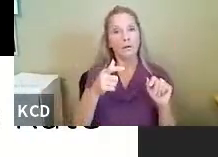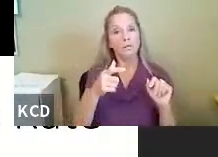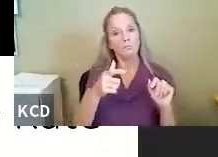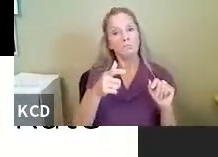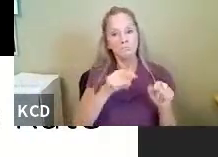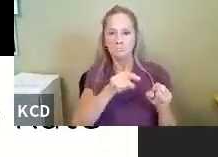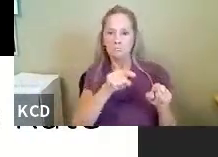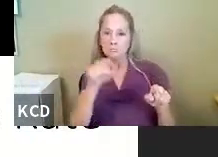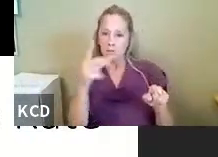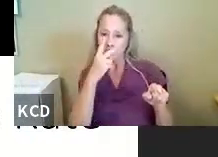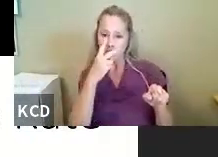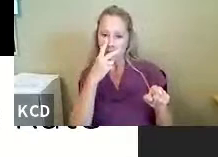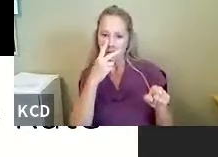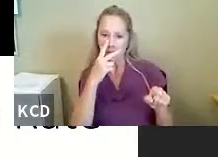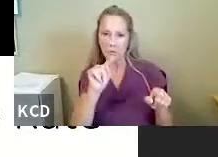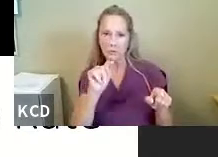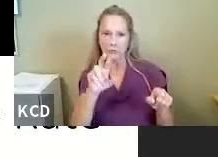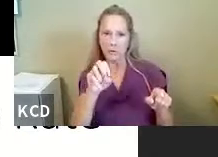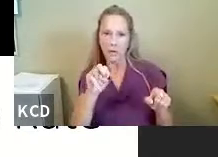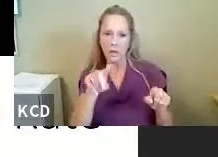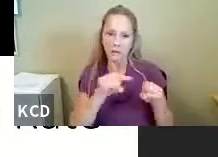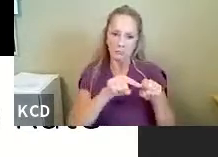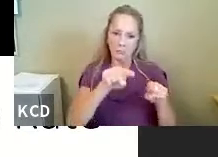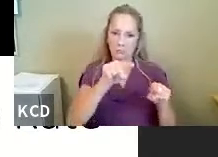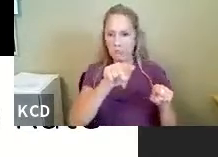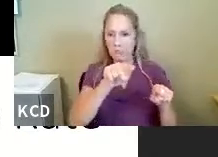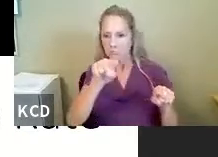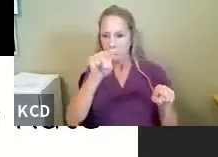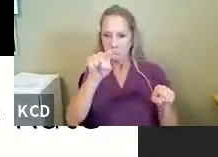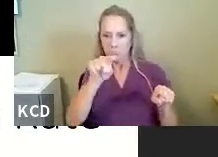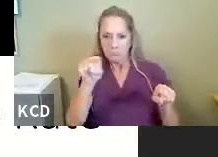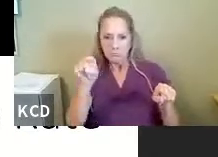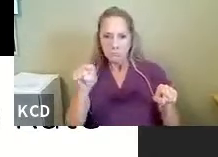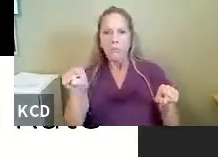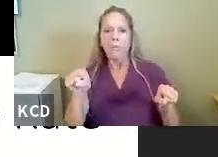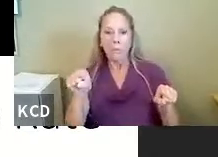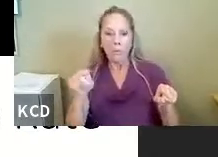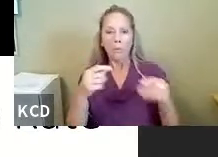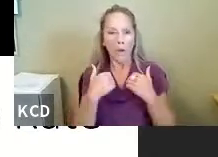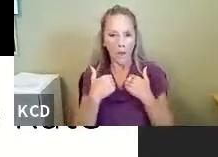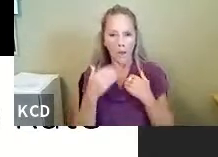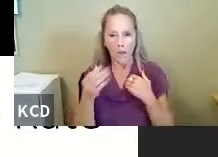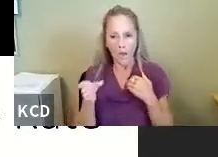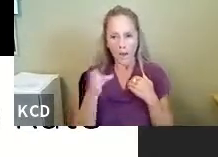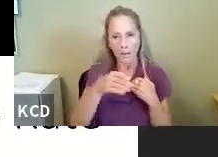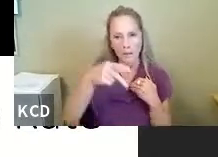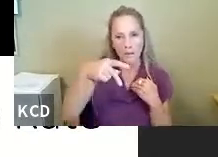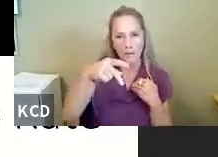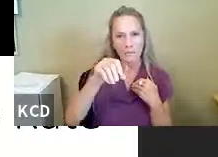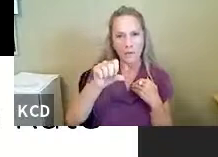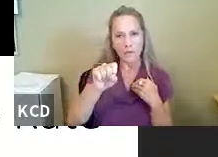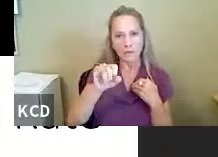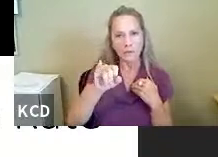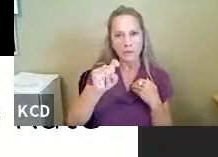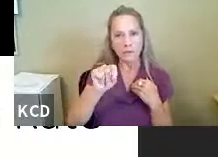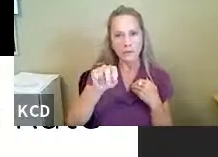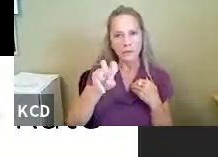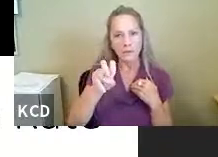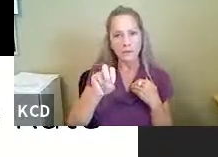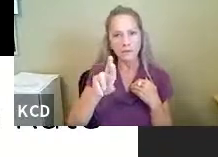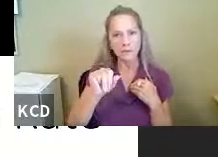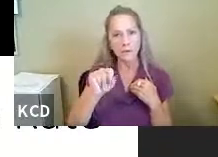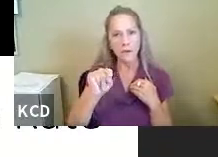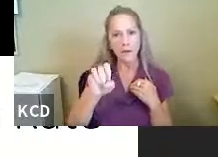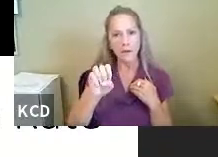and helpful. And so you see how we did have a positivity rate in the left-hand side